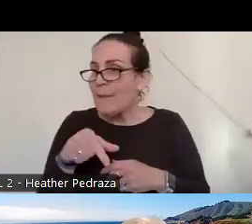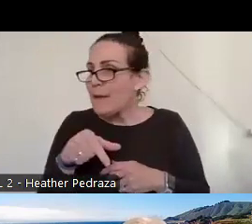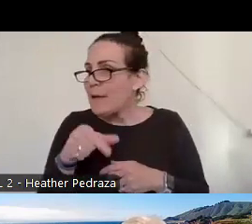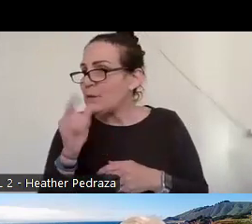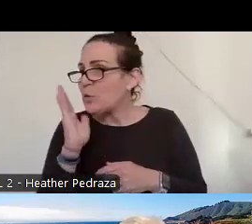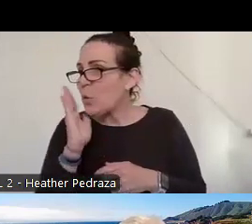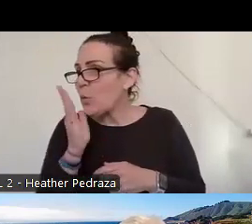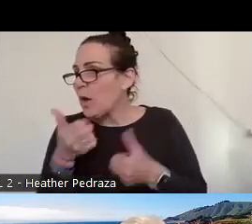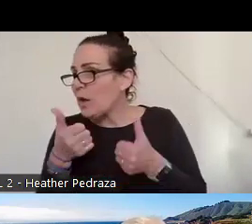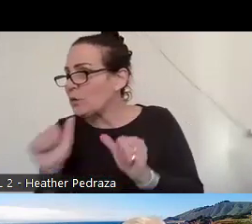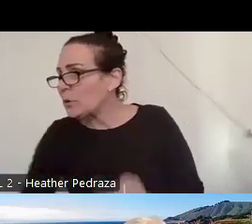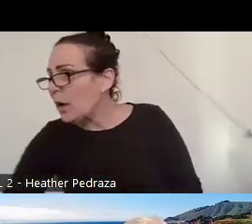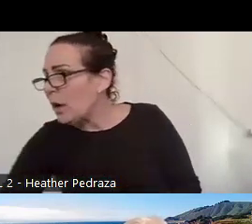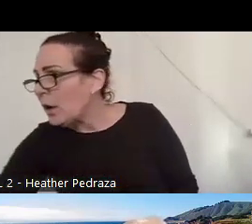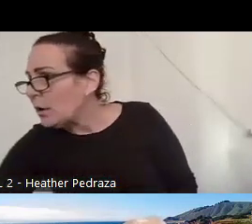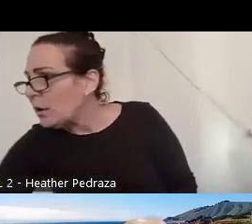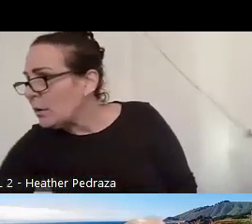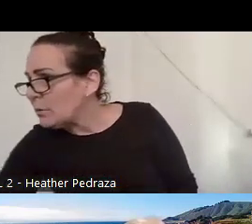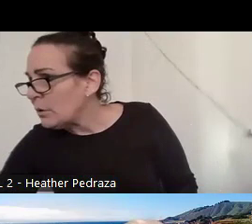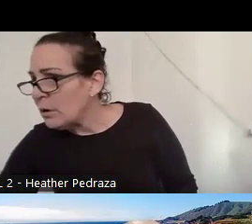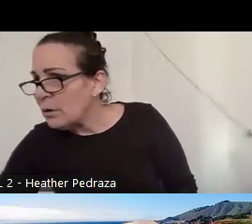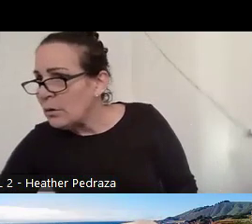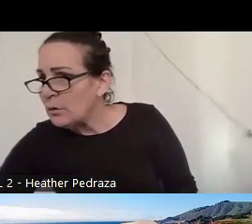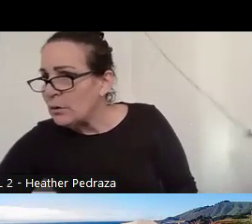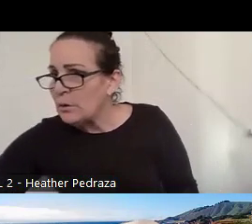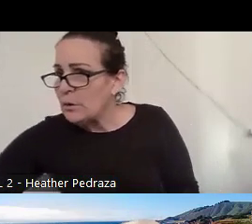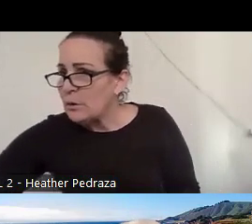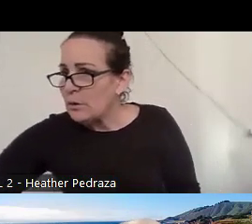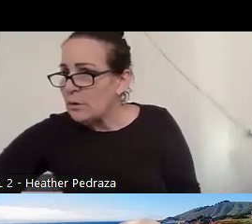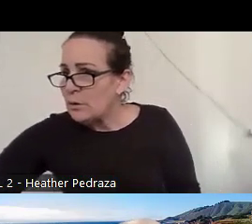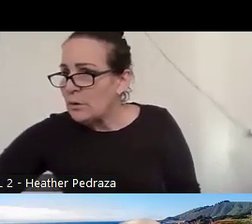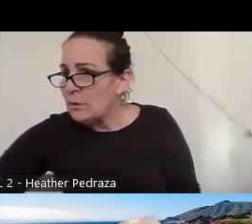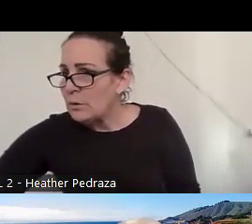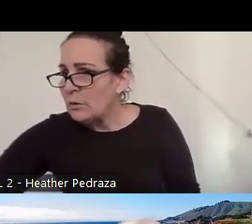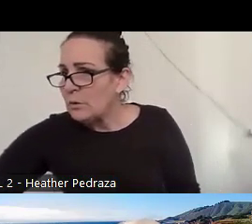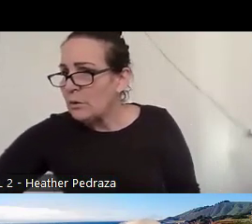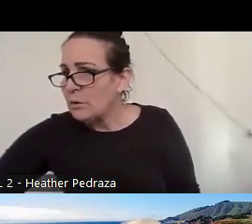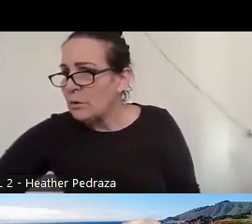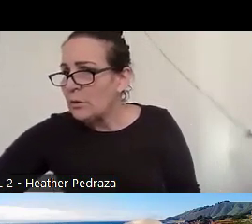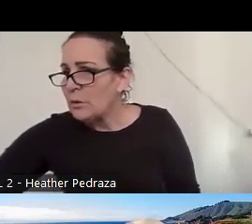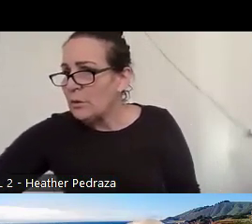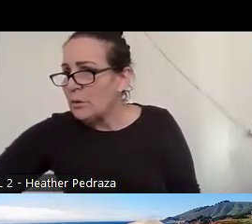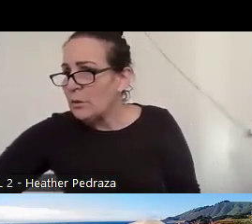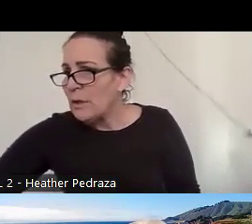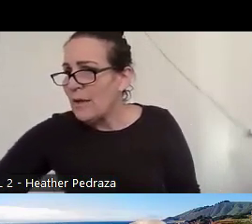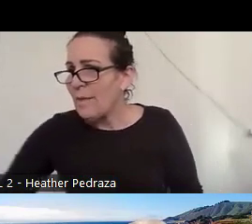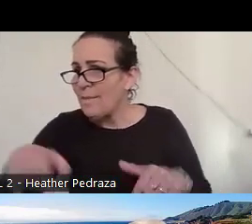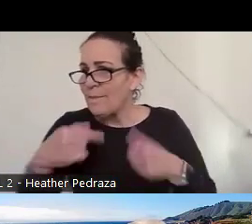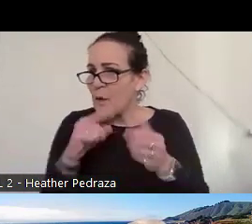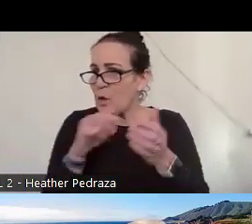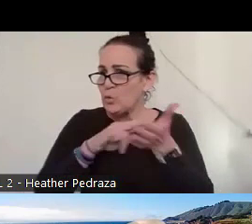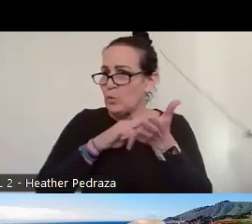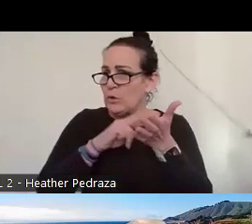effort to ensure that this really critical research can still happen, at least here in